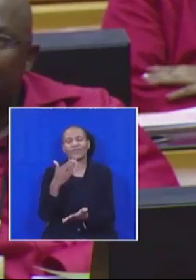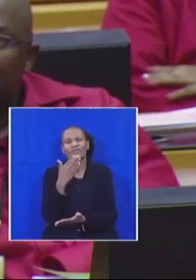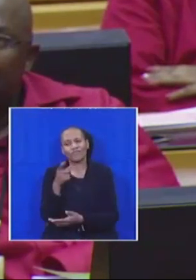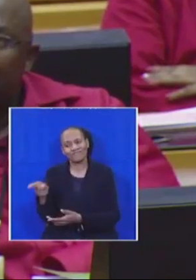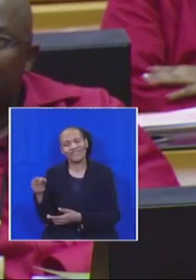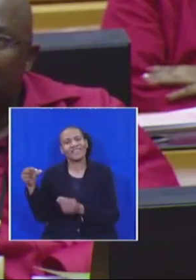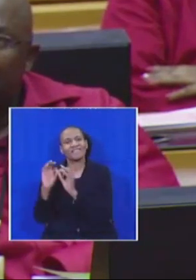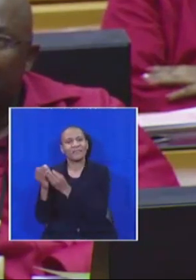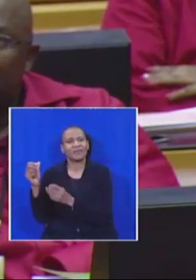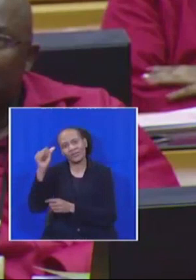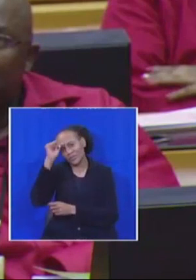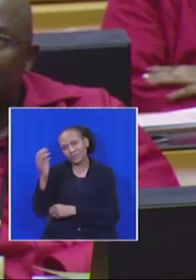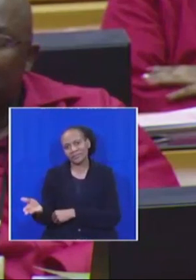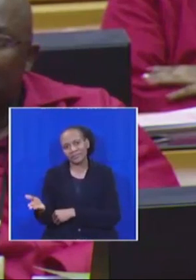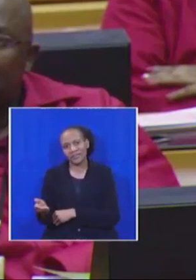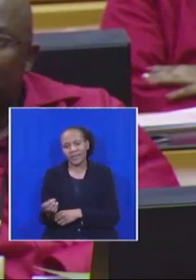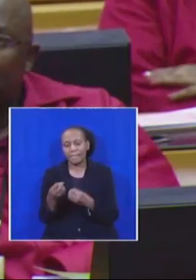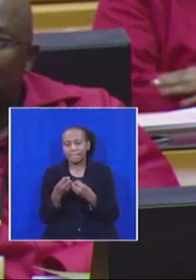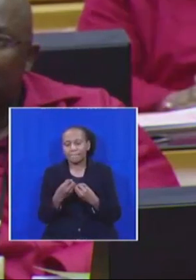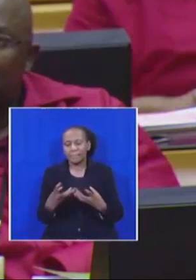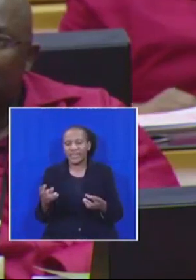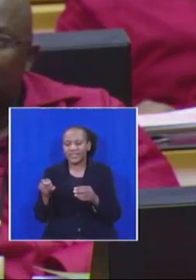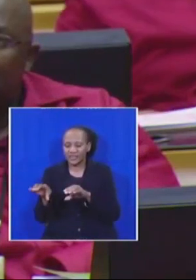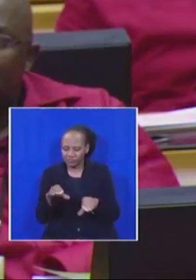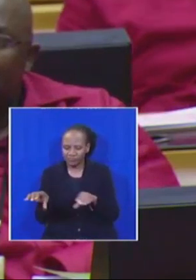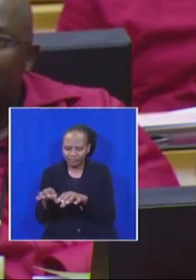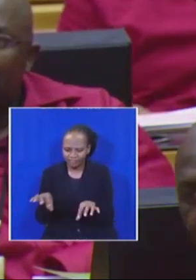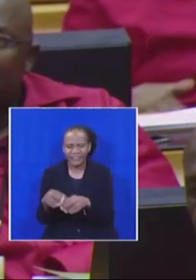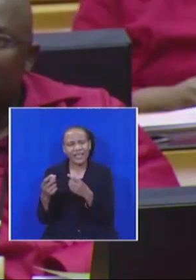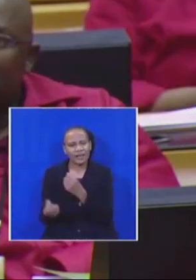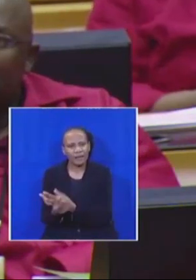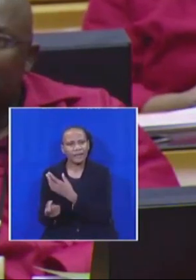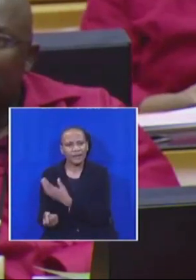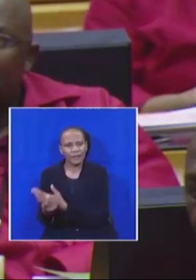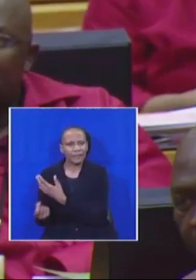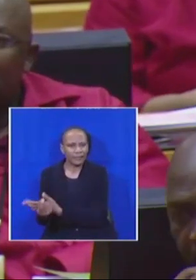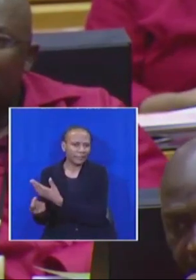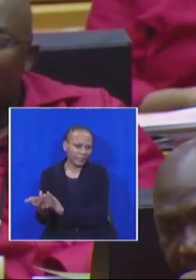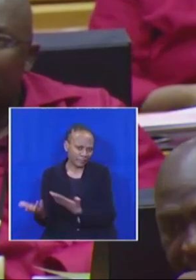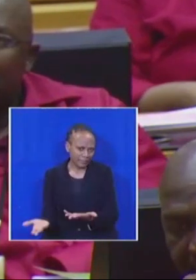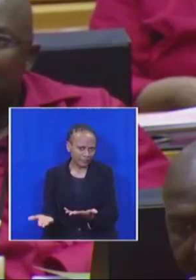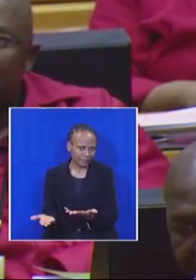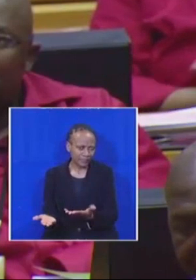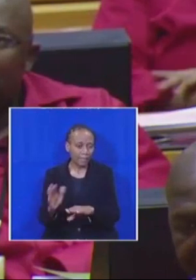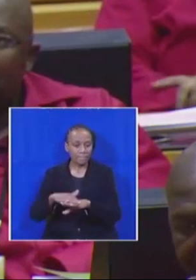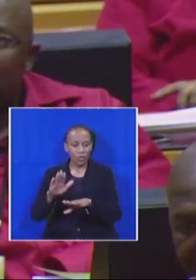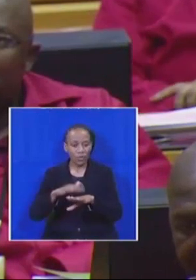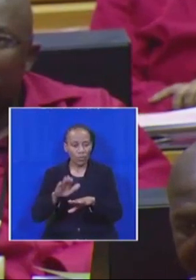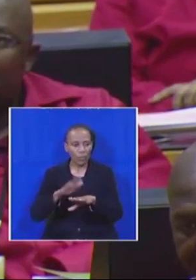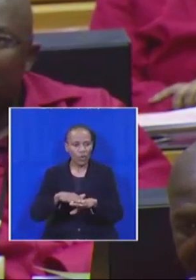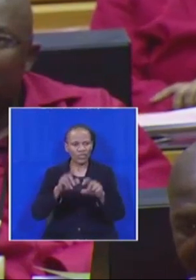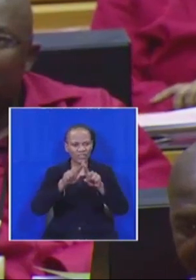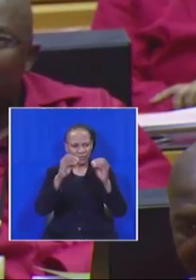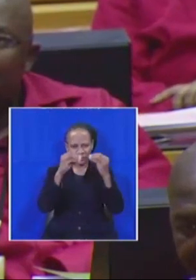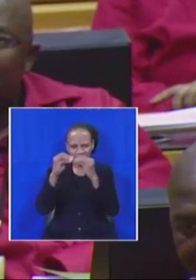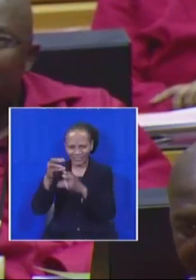These are just few examples among a trail of destruction Gupta has left behind in many more other state-owned